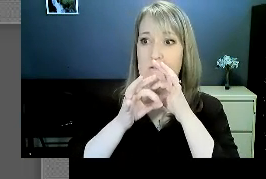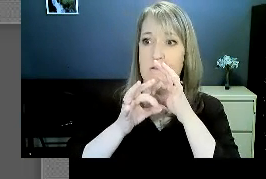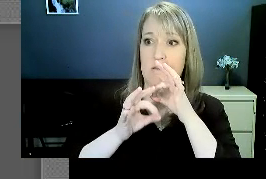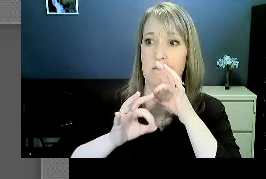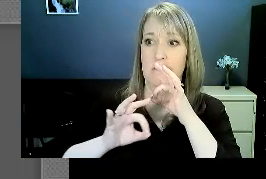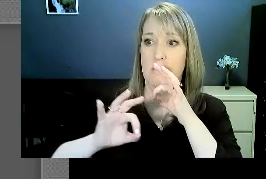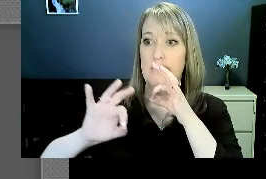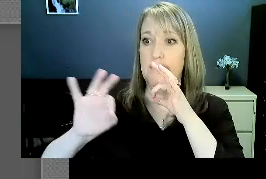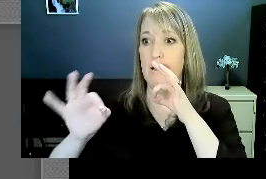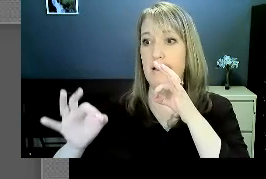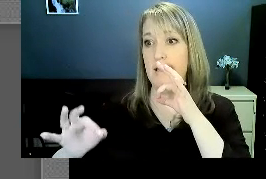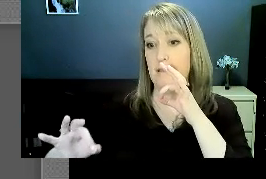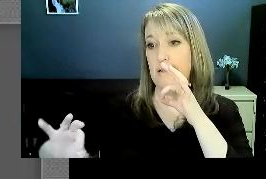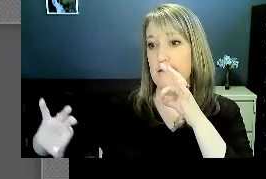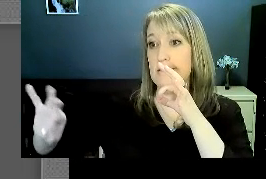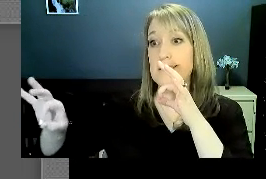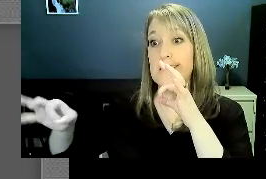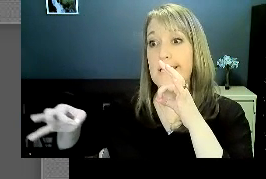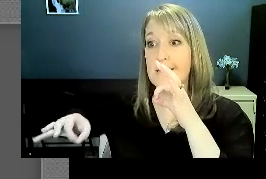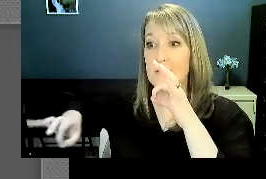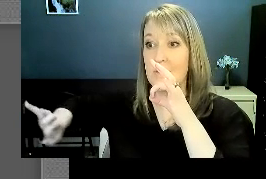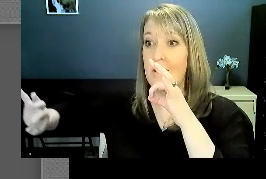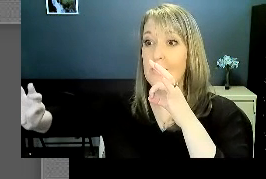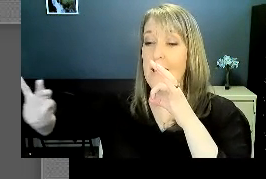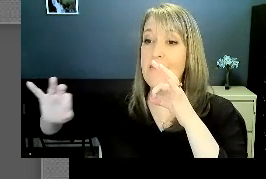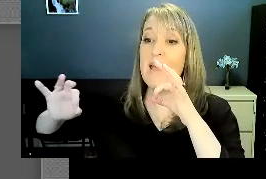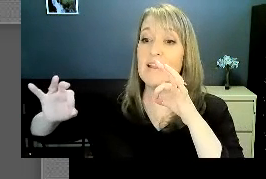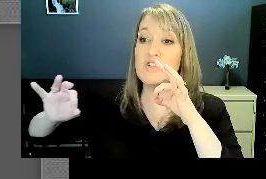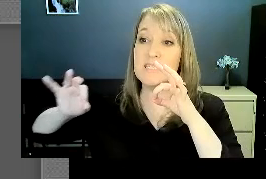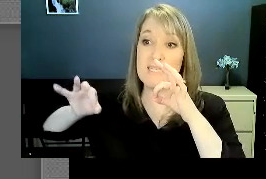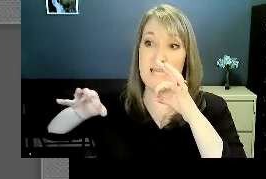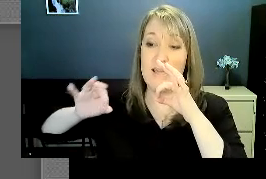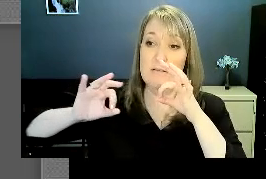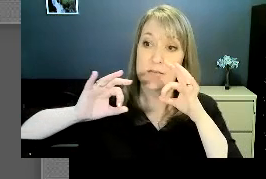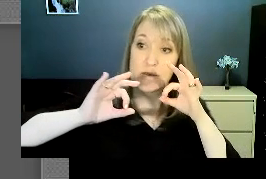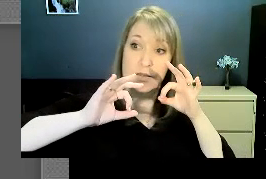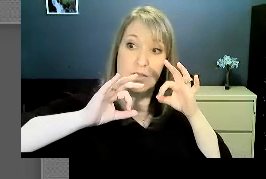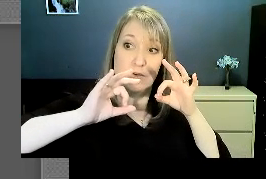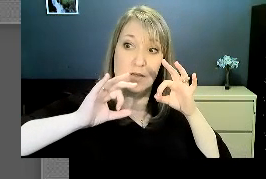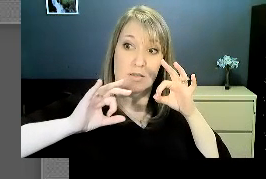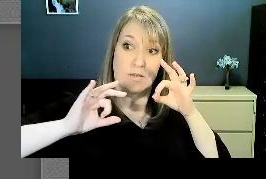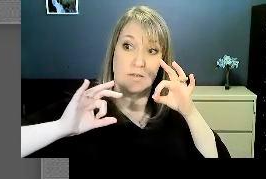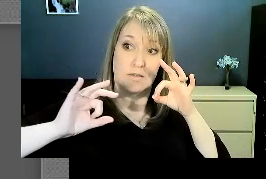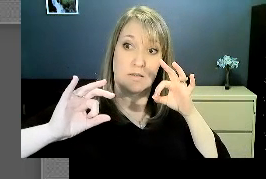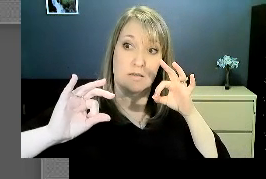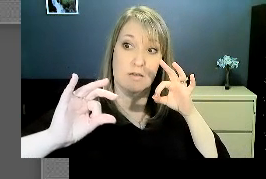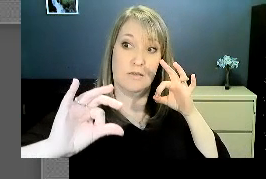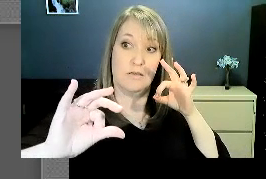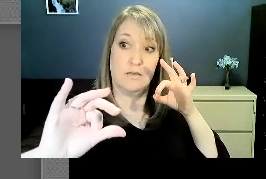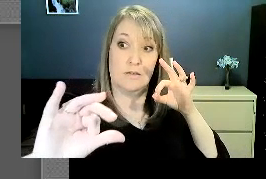comes into a body that snakes around. And then as you get to the tail, you can